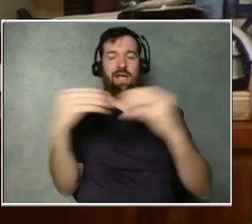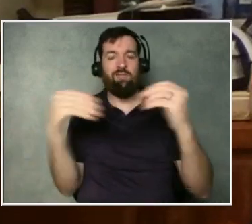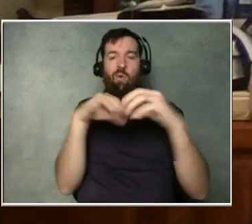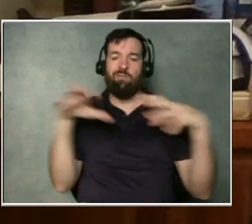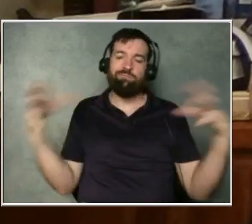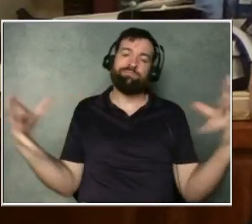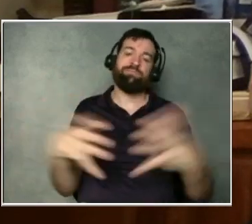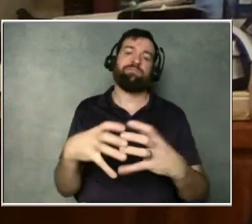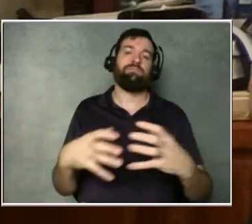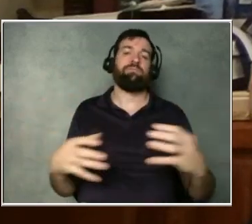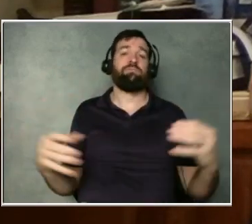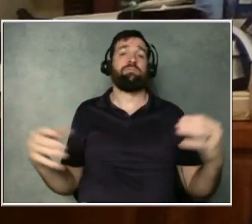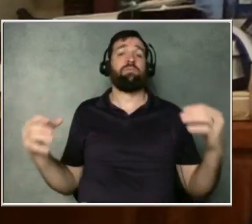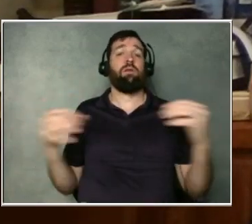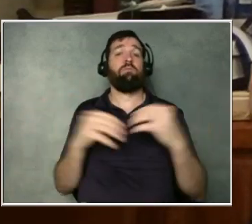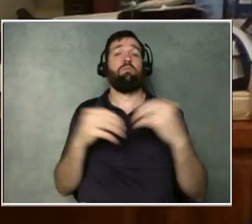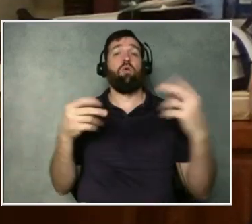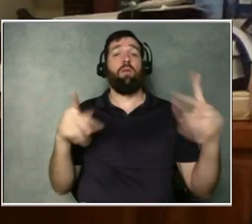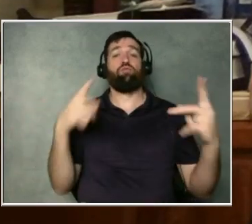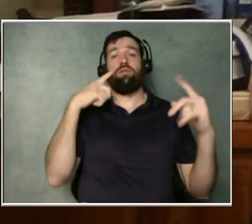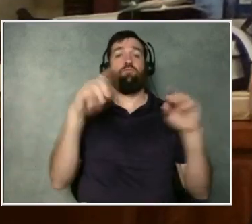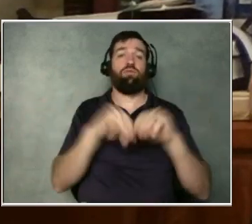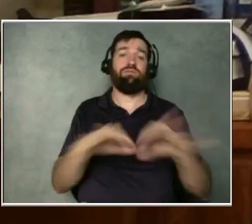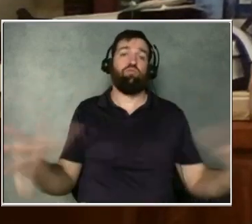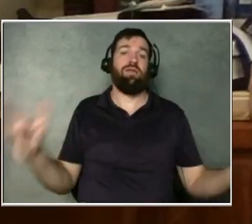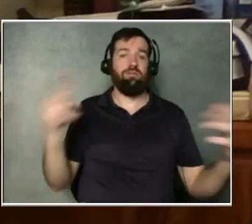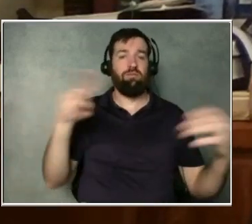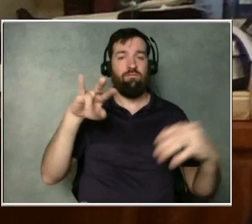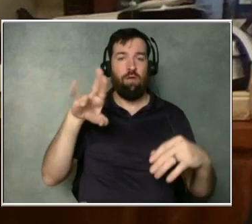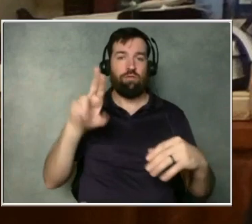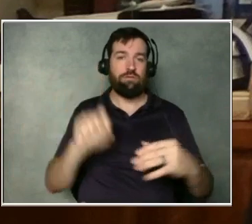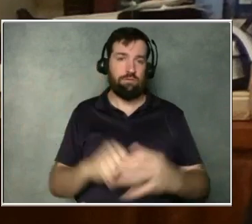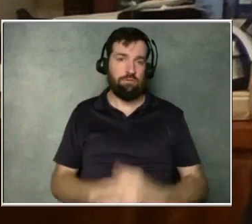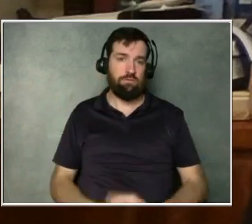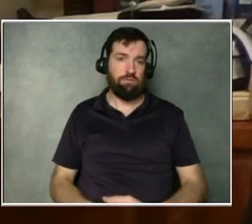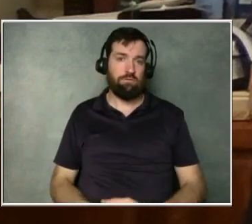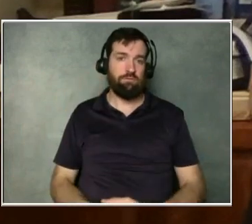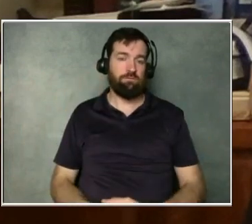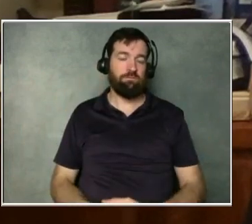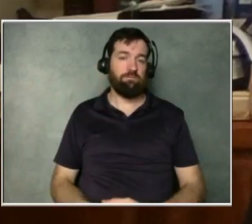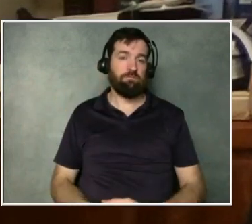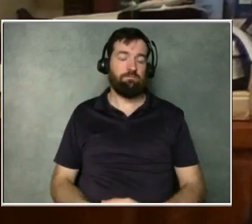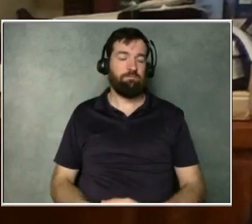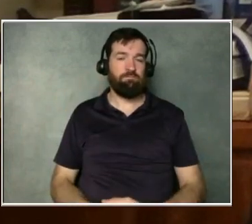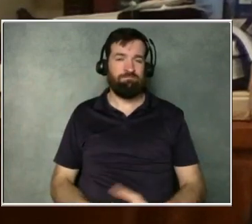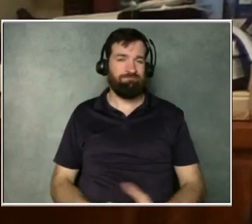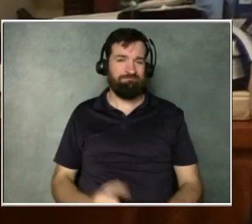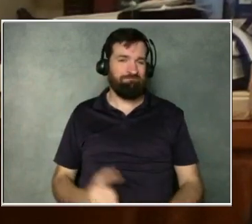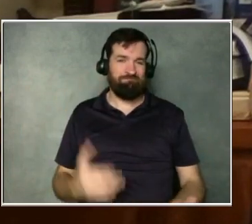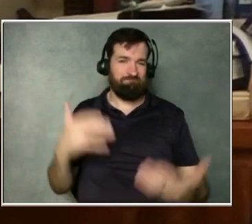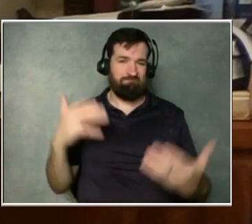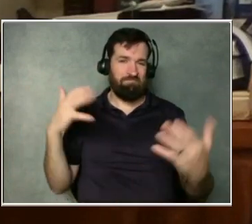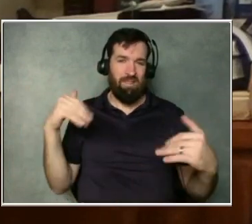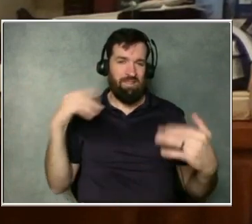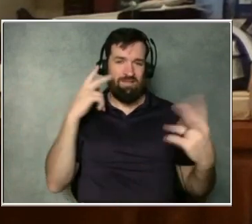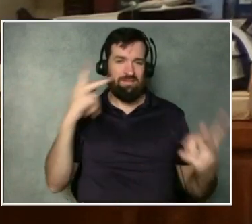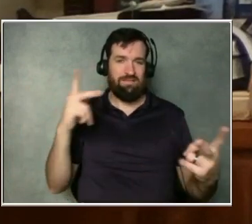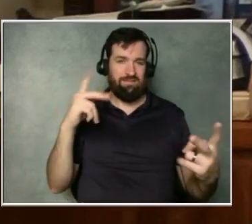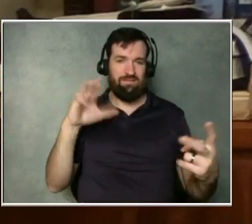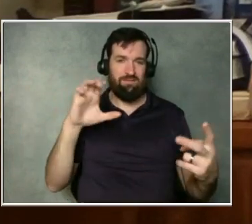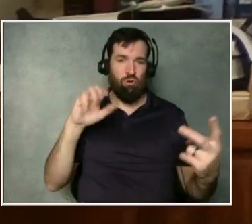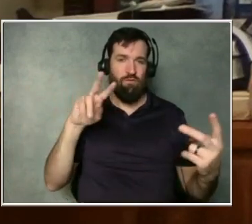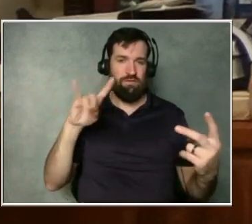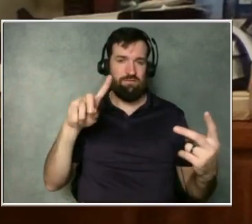together. There's a greater opportunity for spread of the virus. We have not really seen that yet with COVID. If